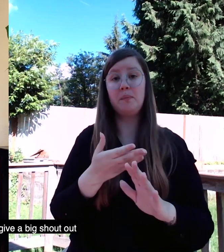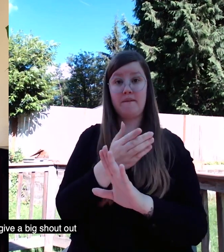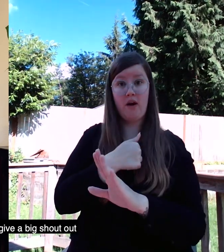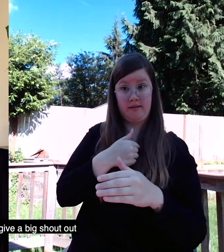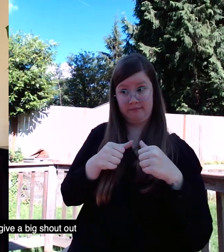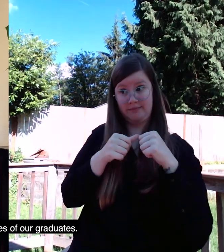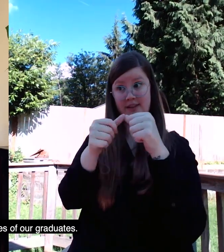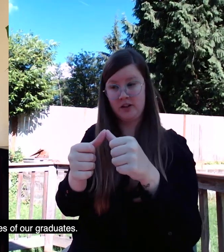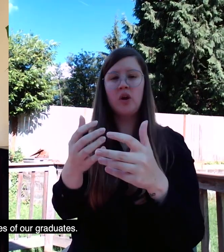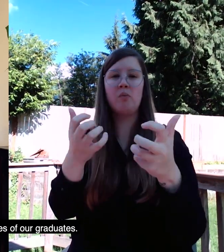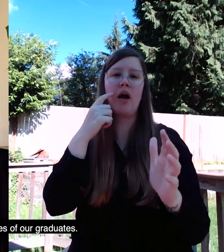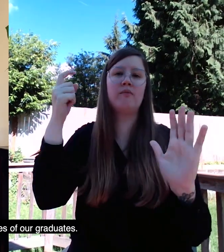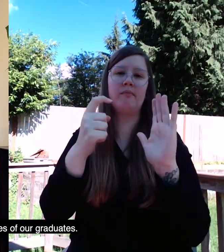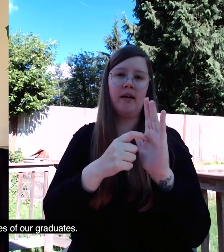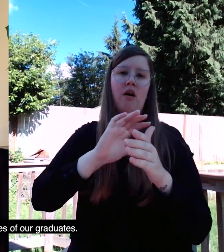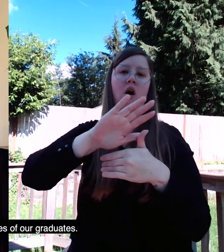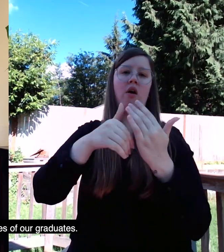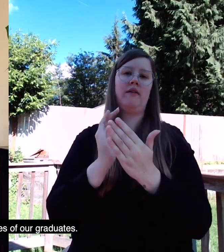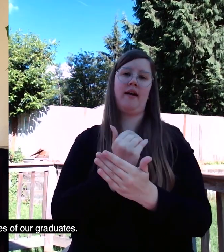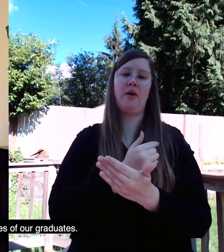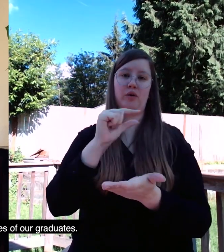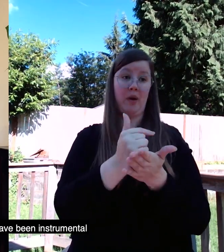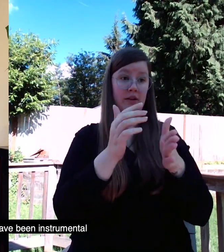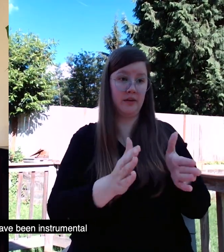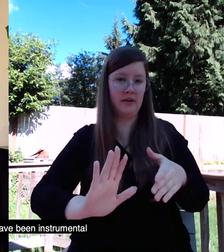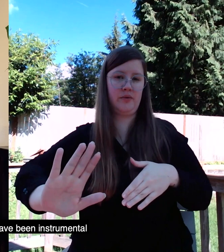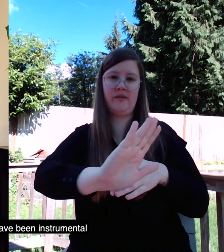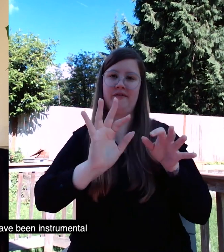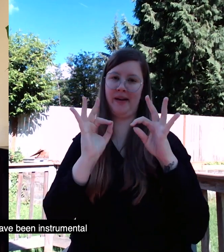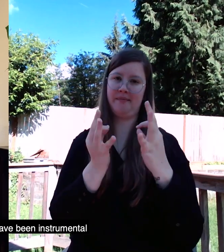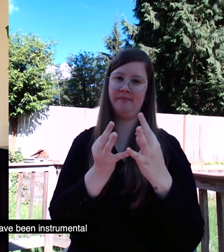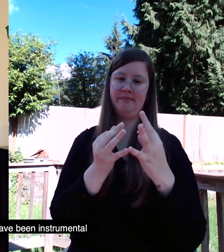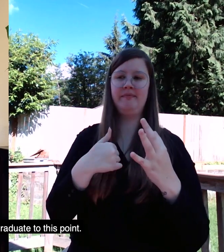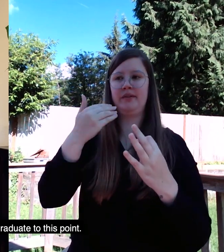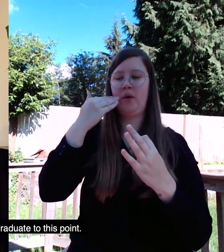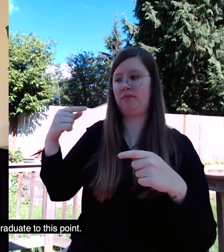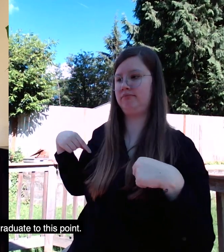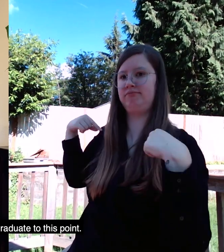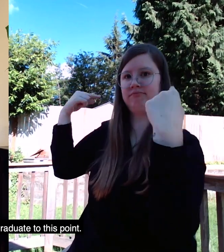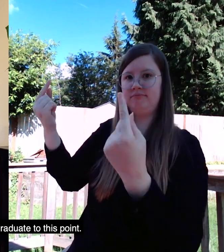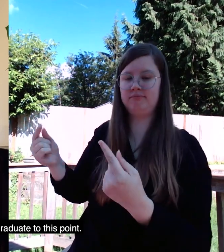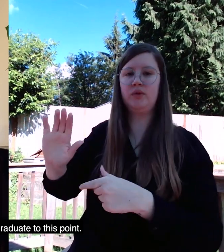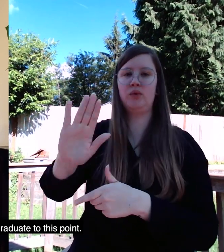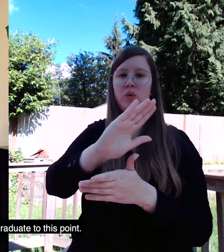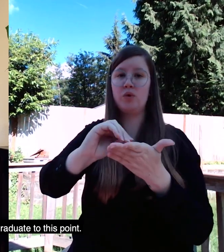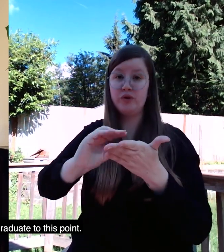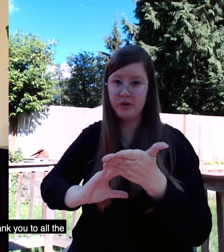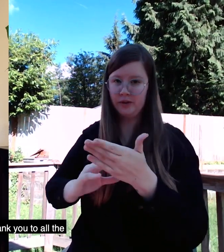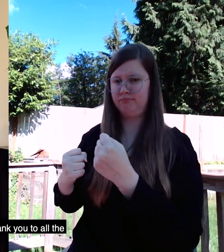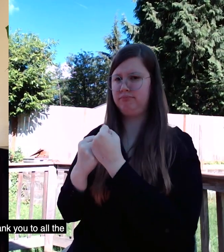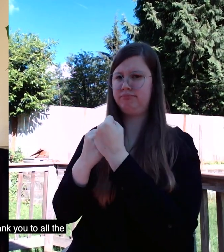like to give a big shout out to all the families of our graduates. I know that you've been instrumental in getting your graduate to this